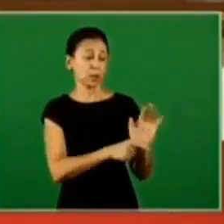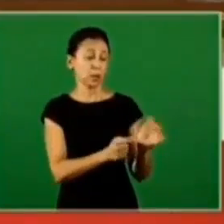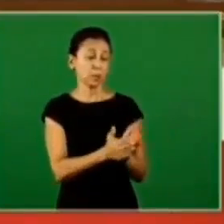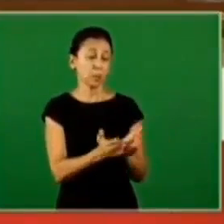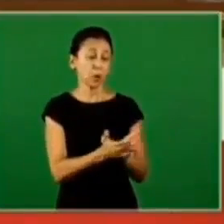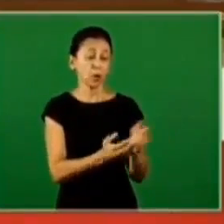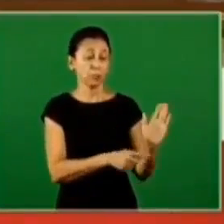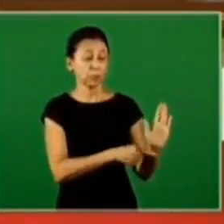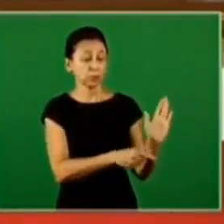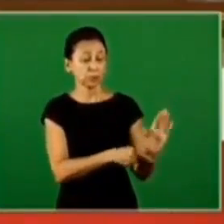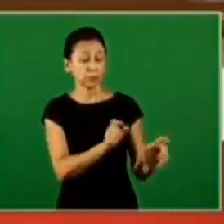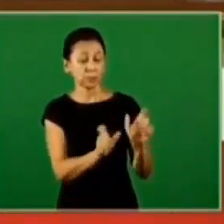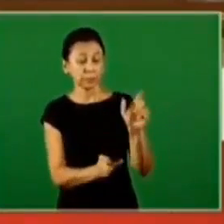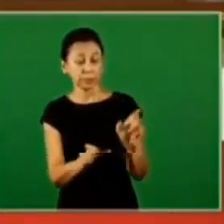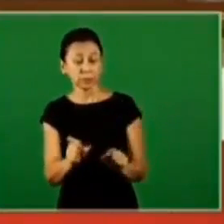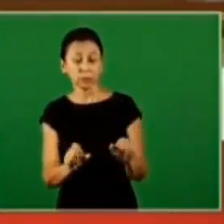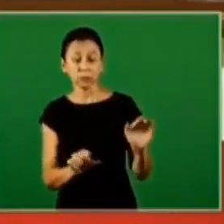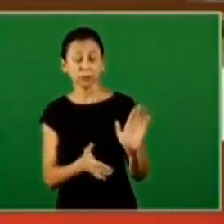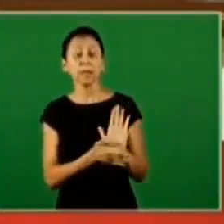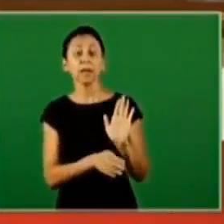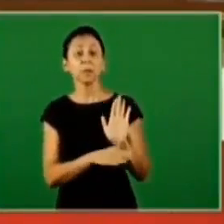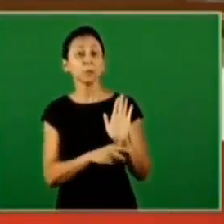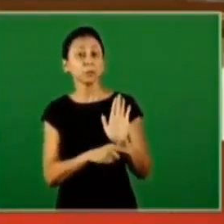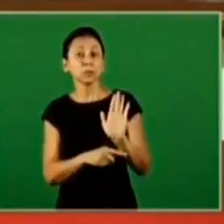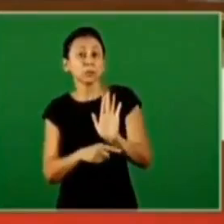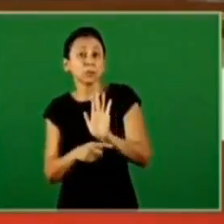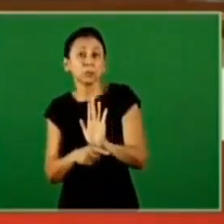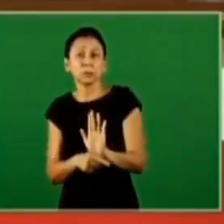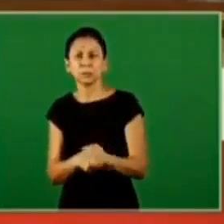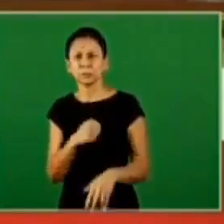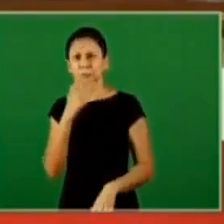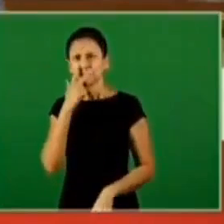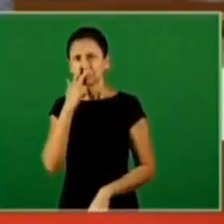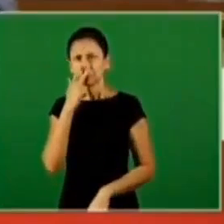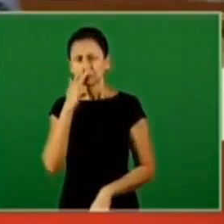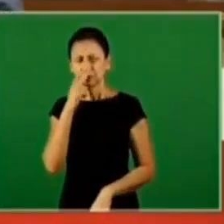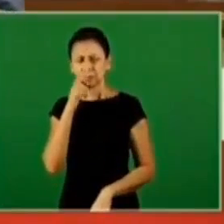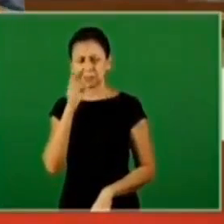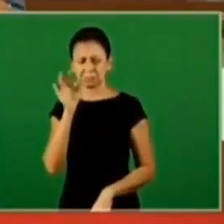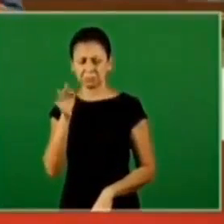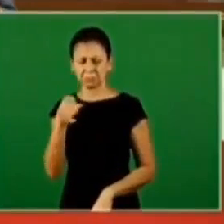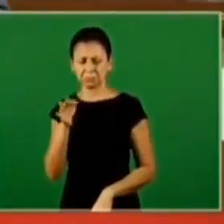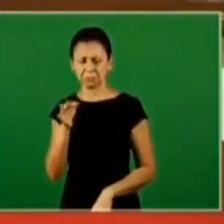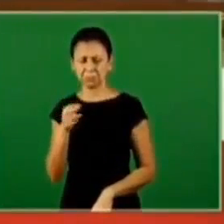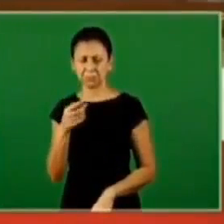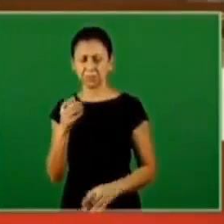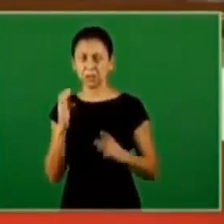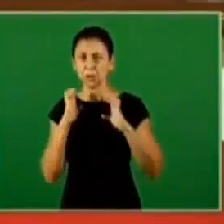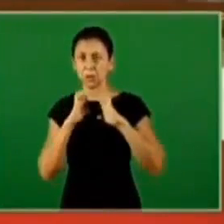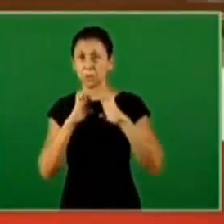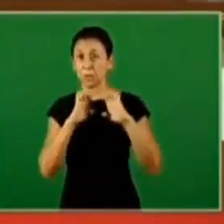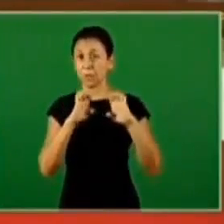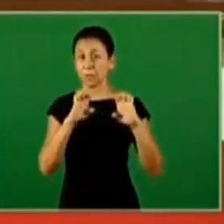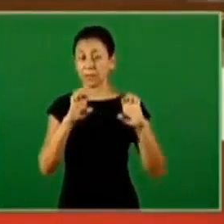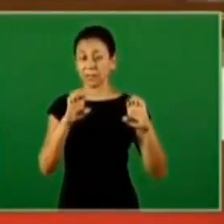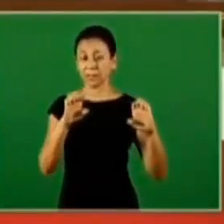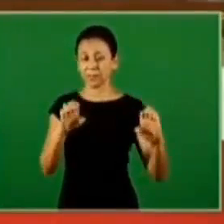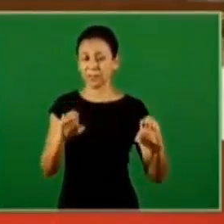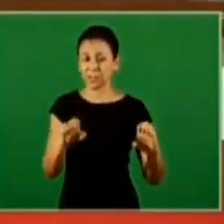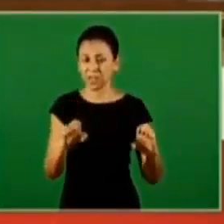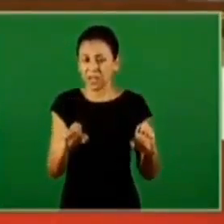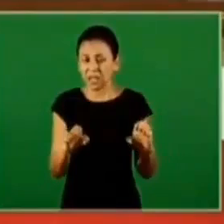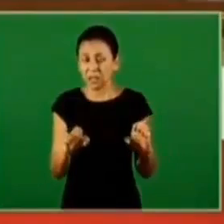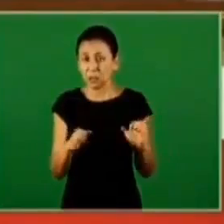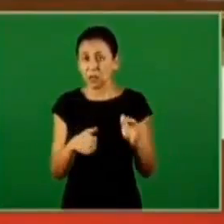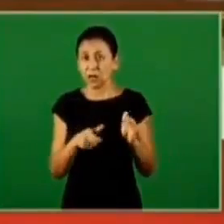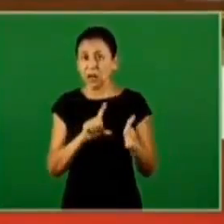social. So in fact, it is even felt like they were right, because the gospel that was up to